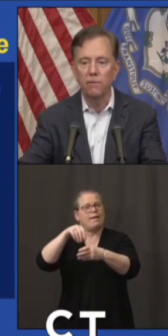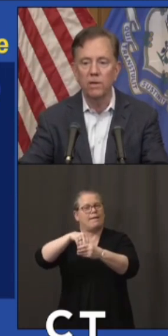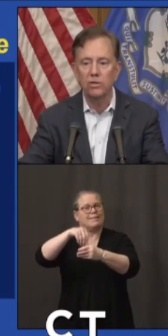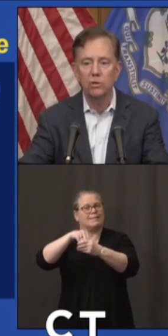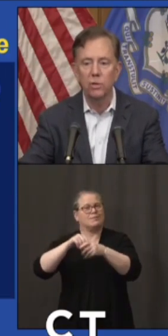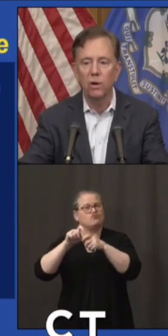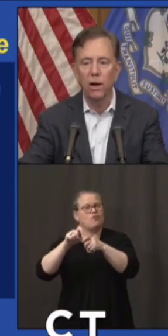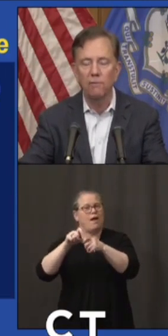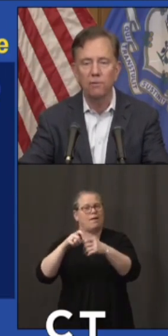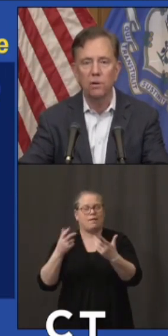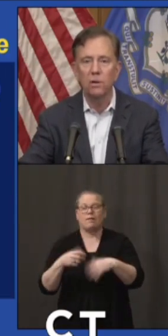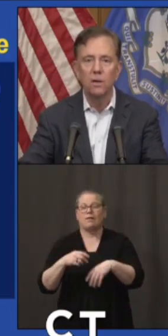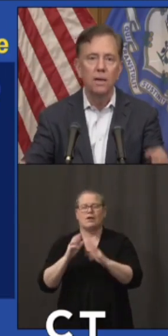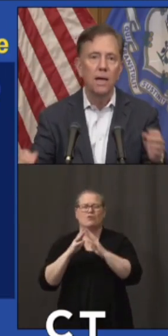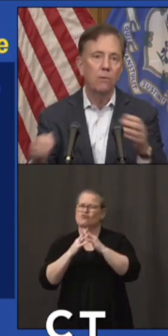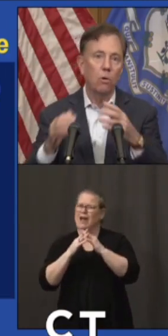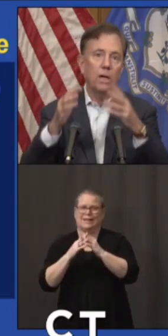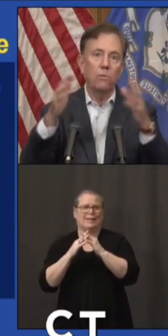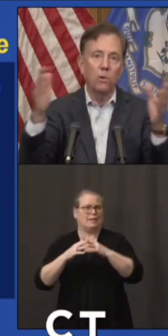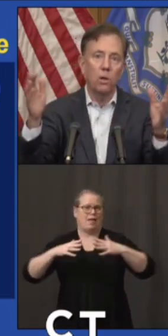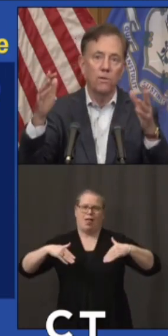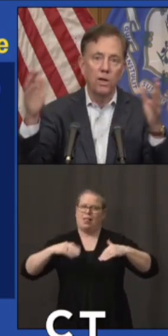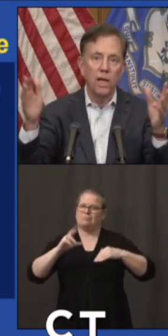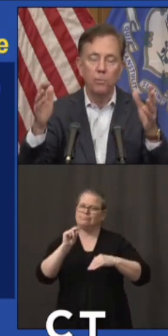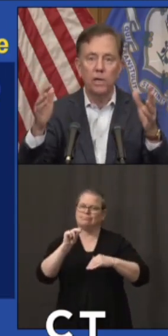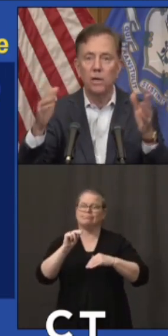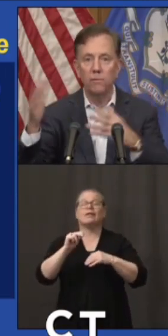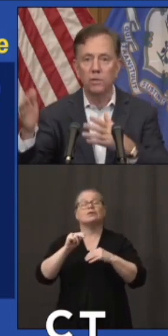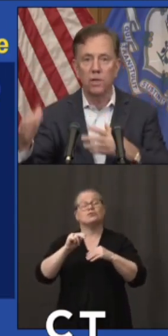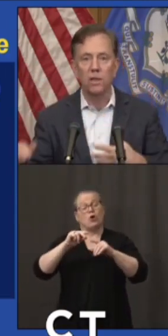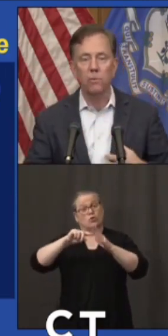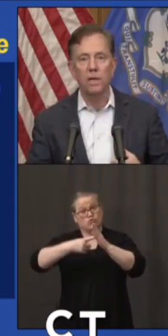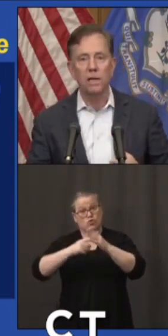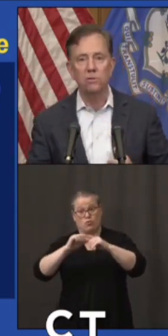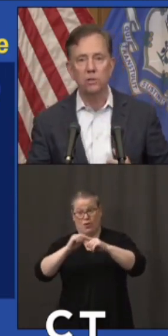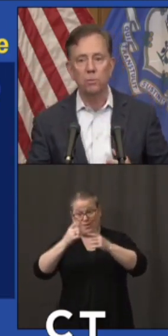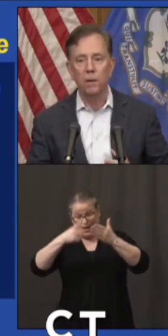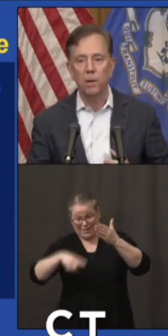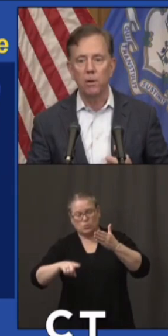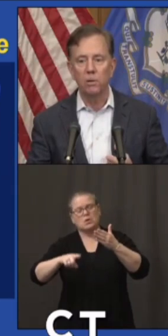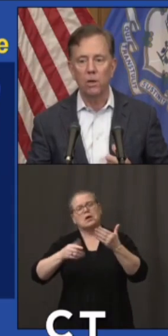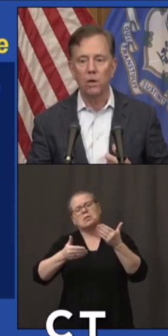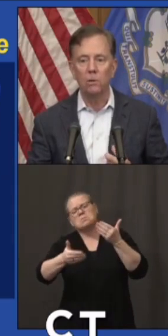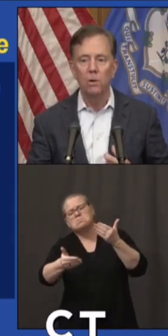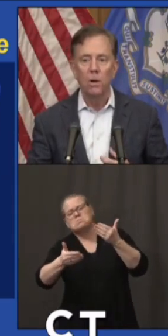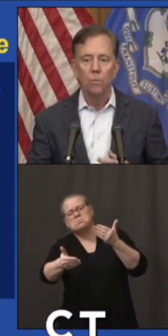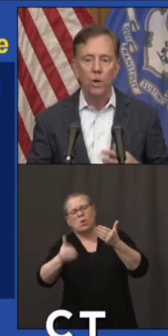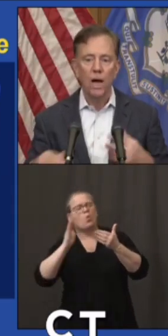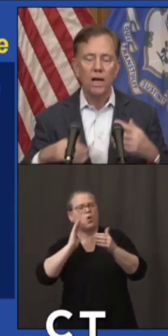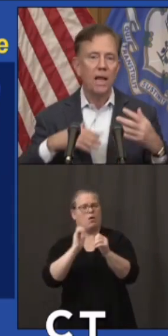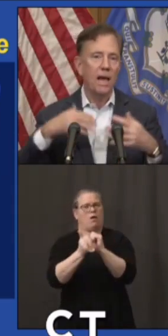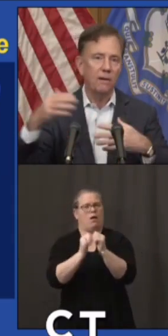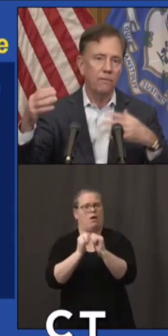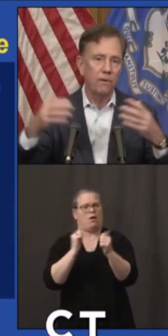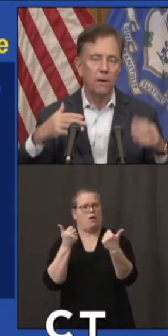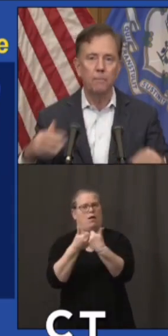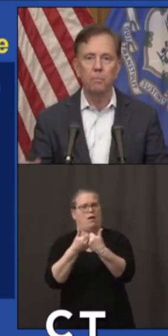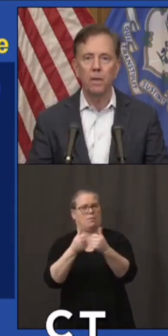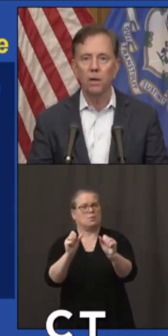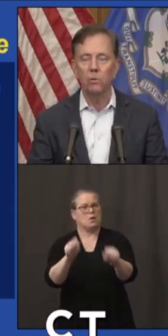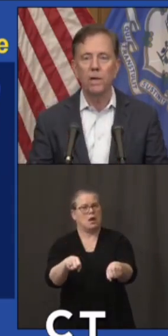begin very soon thereafter. And working with all of our neighboring governors, I think we announced this probably a month ago, we're not going to